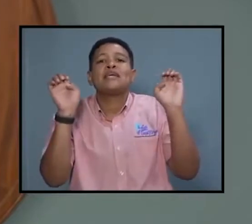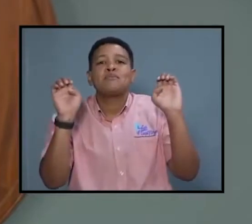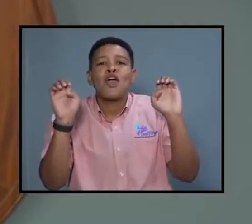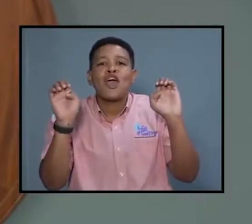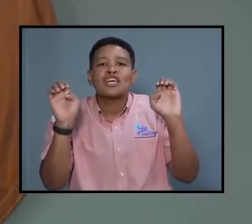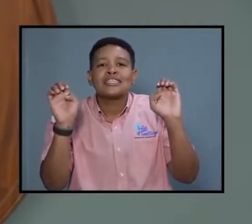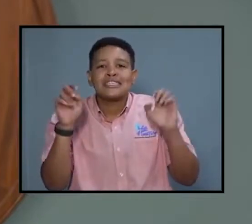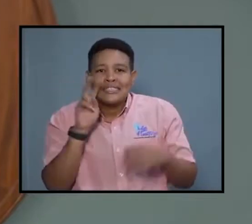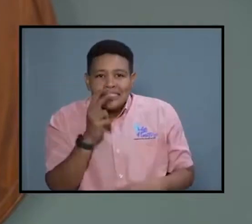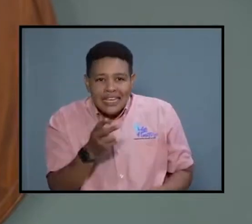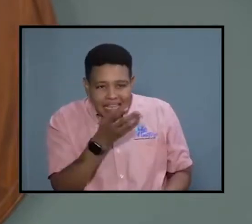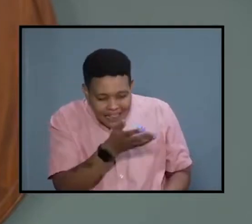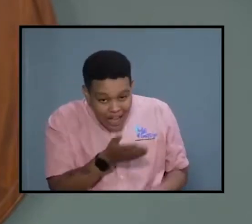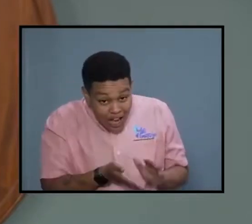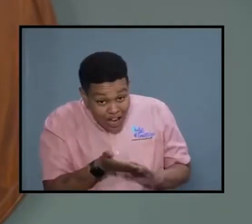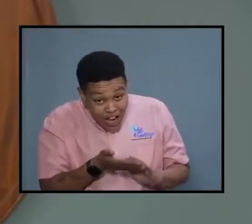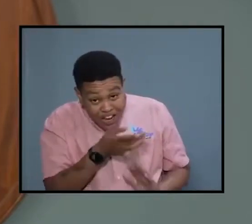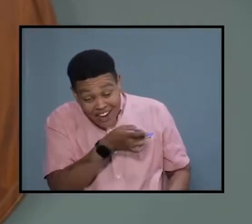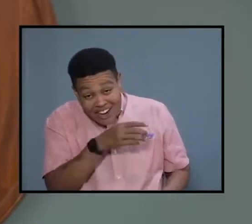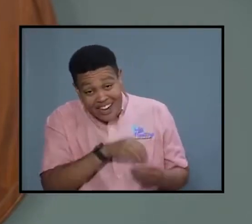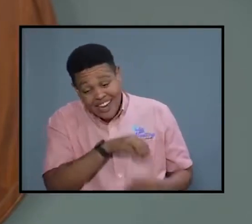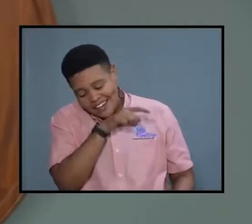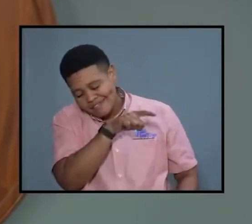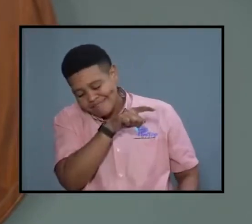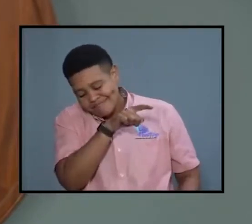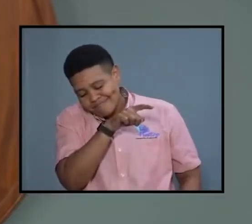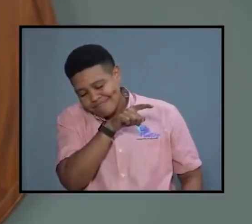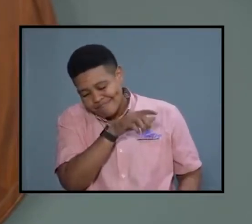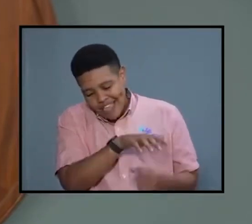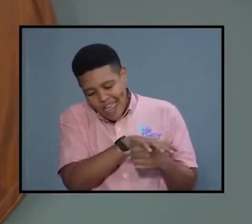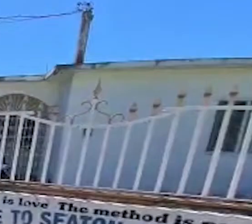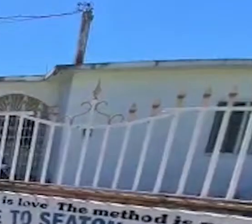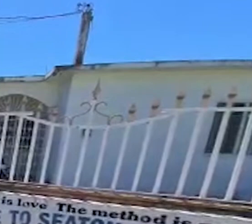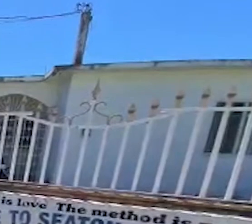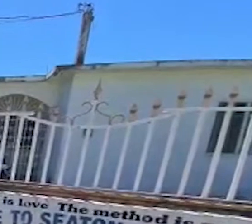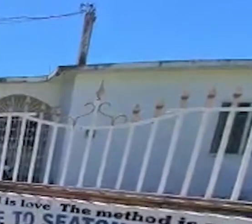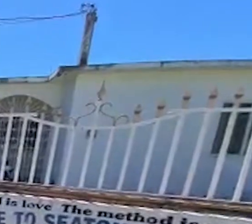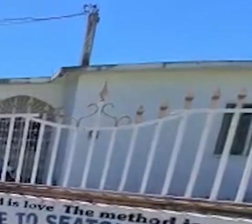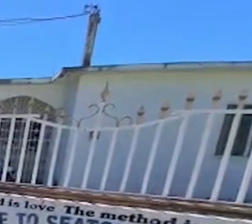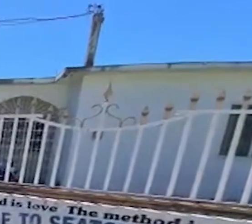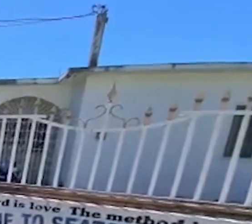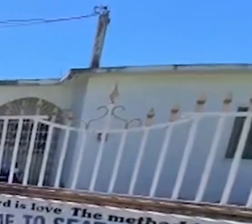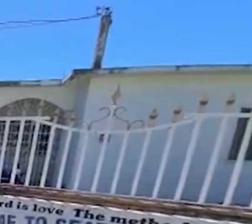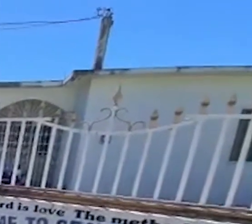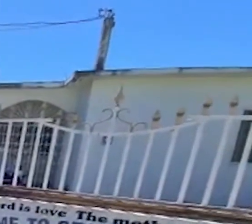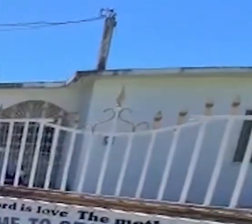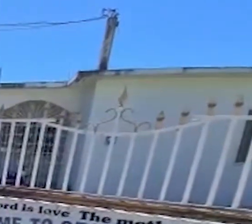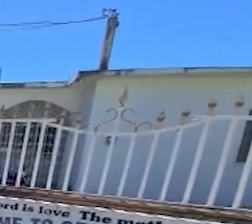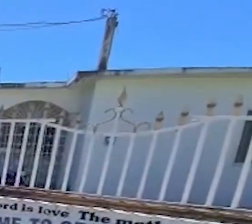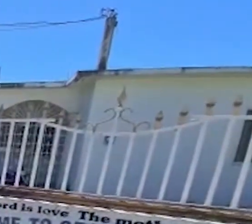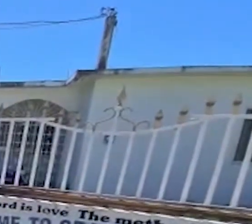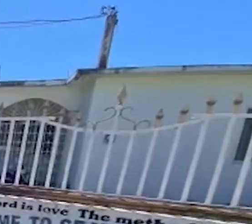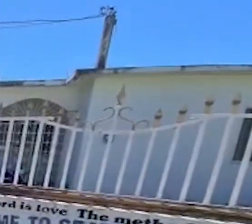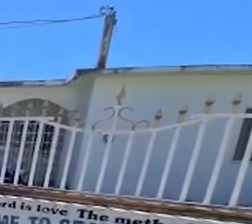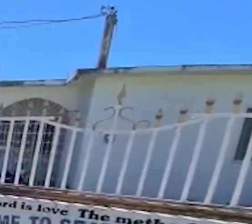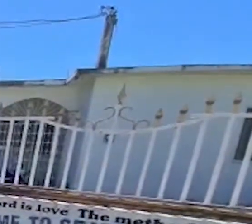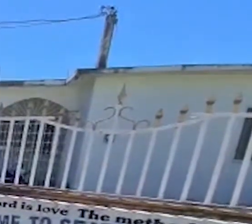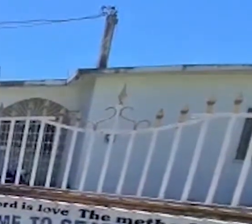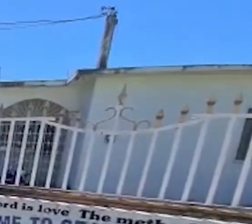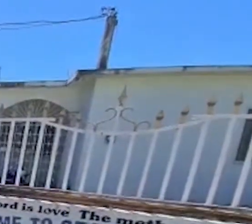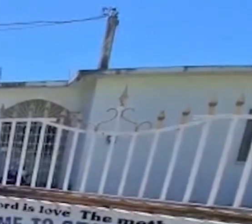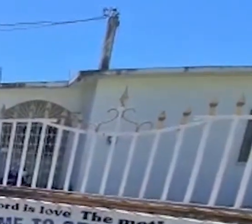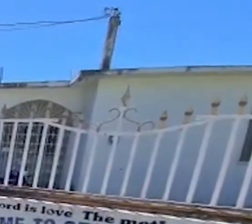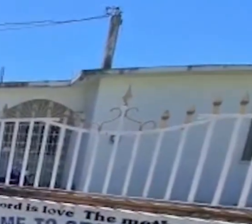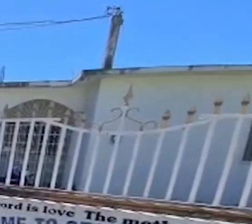which exists in some of these areas. He also explained how the zones of special operations will